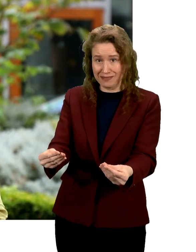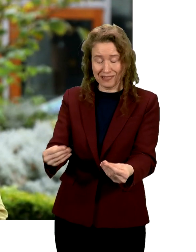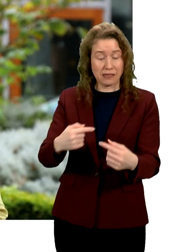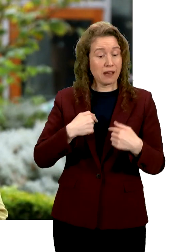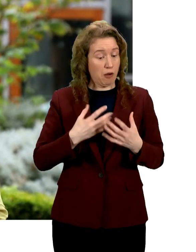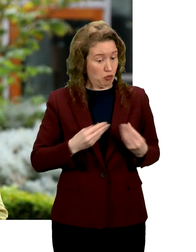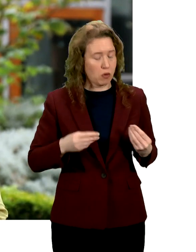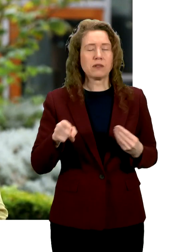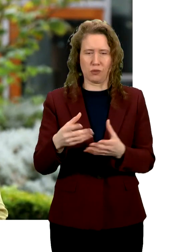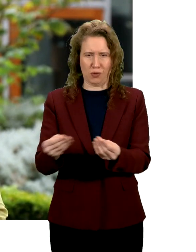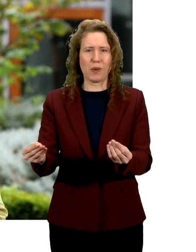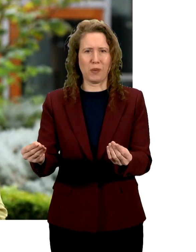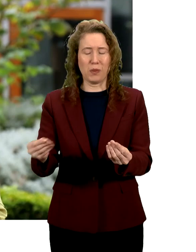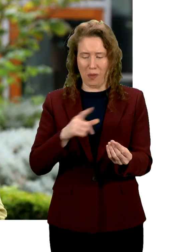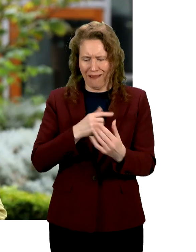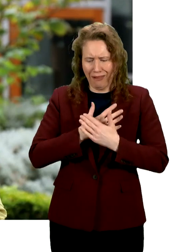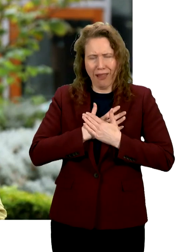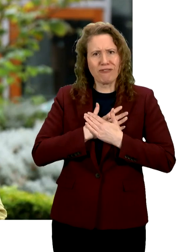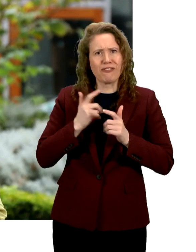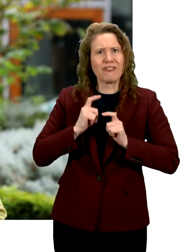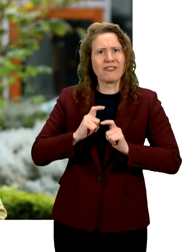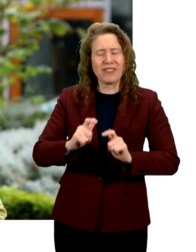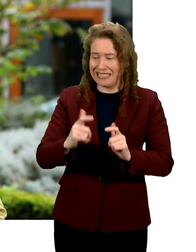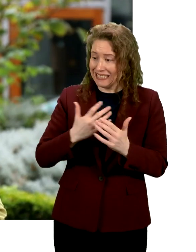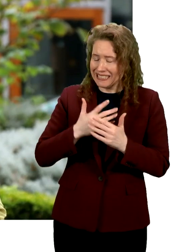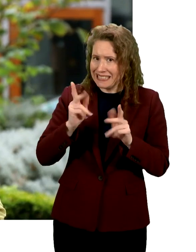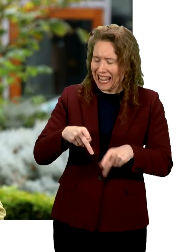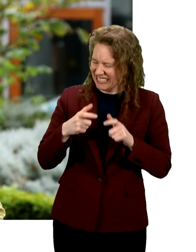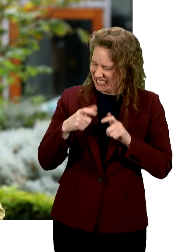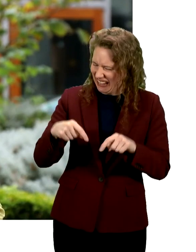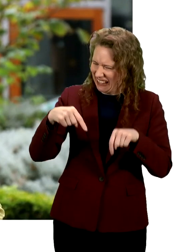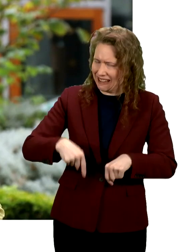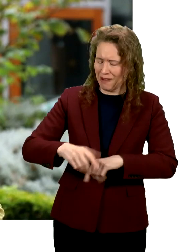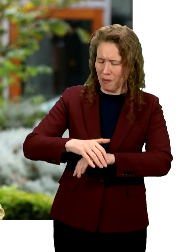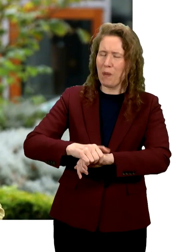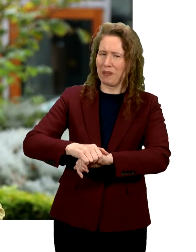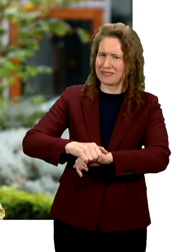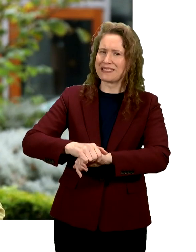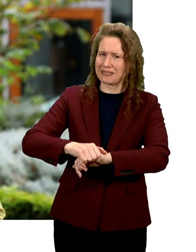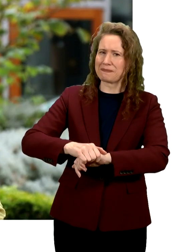do, loved ones. The dead are still here, holding our hands.